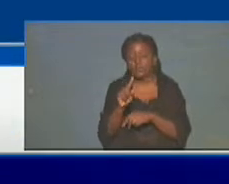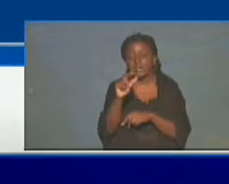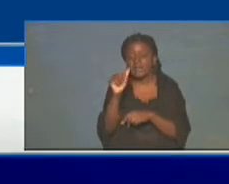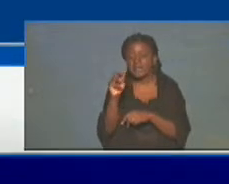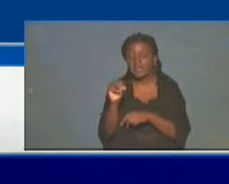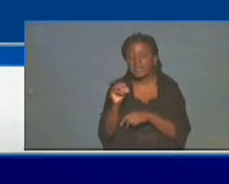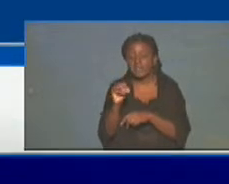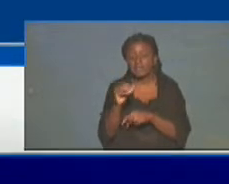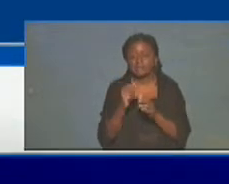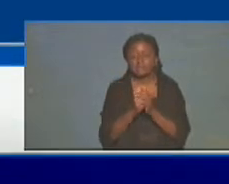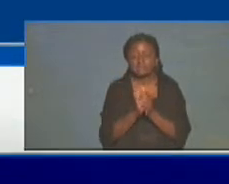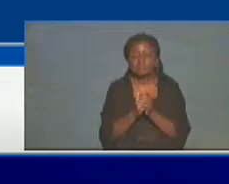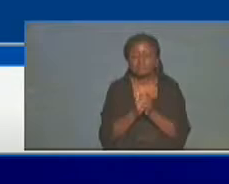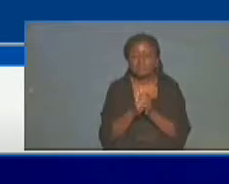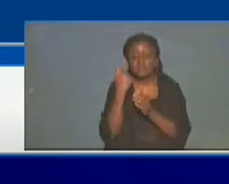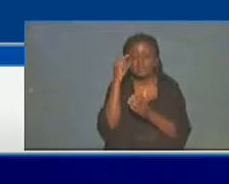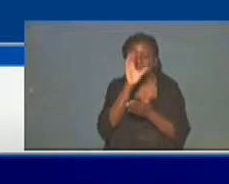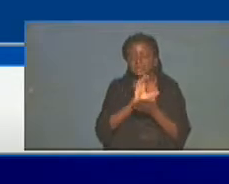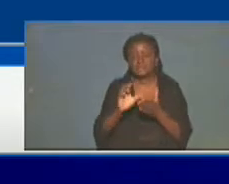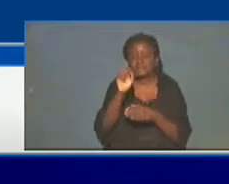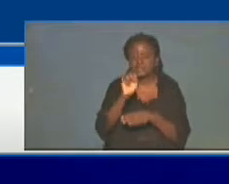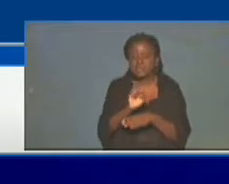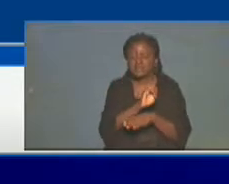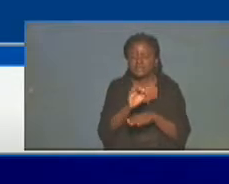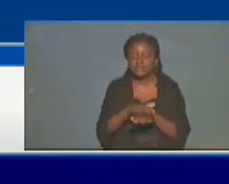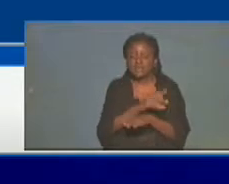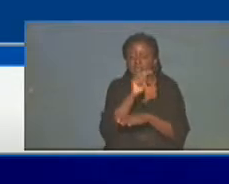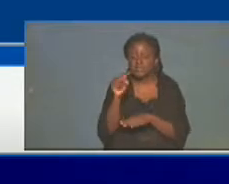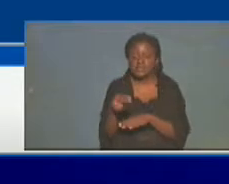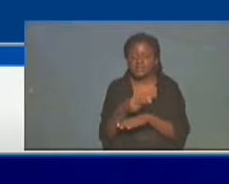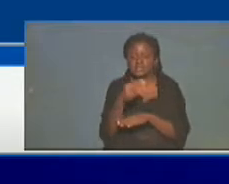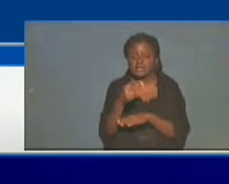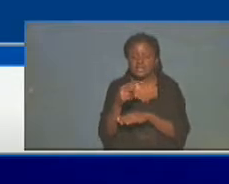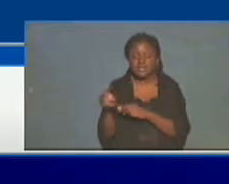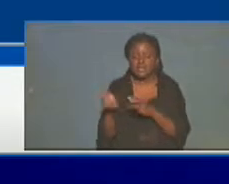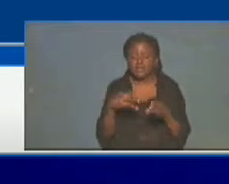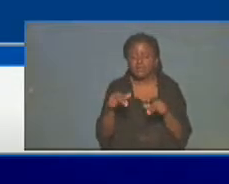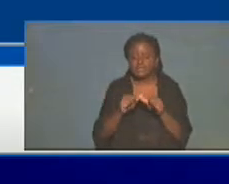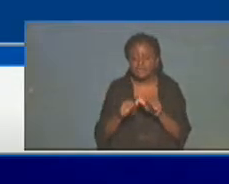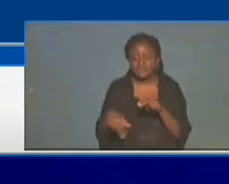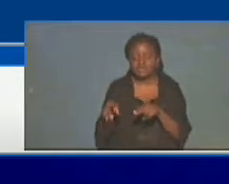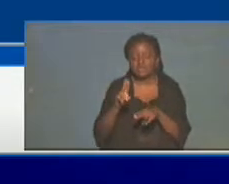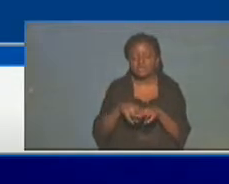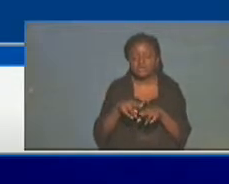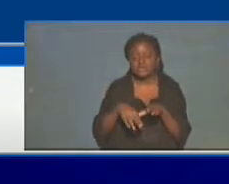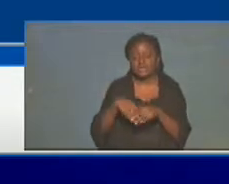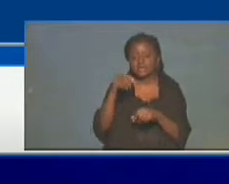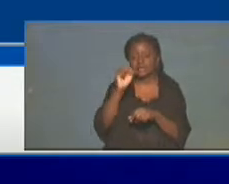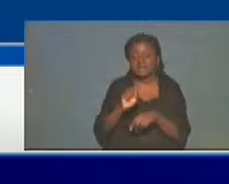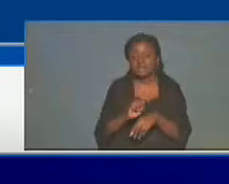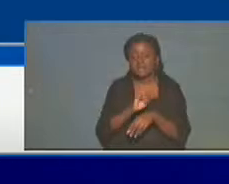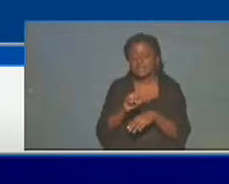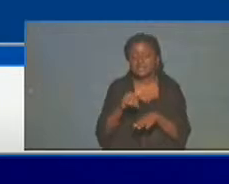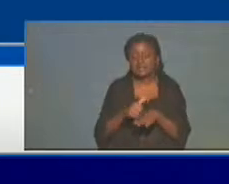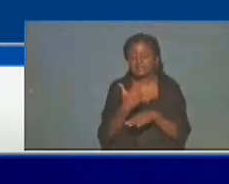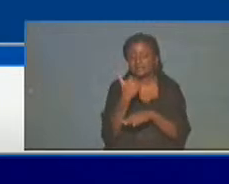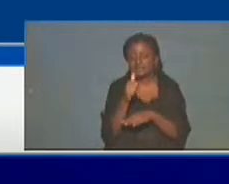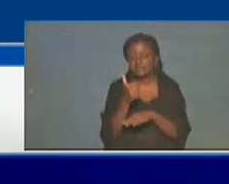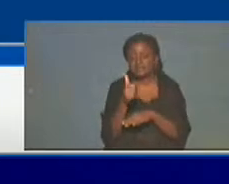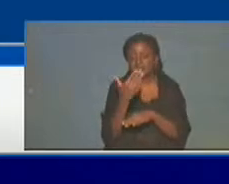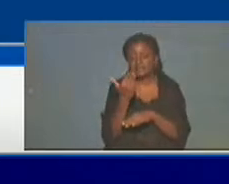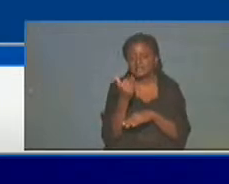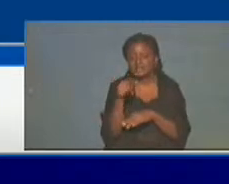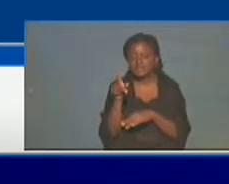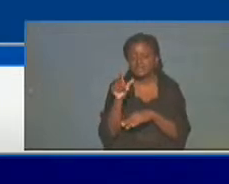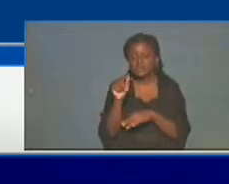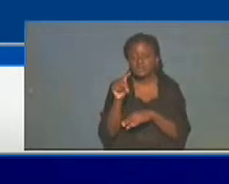the afternoon. Now for the central and southeastern islands on Thursday, the winds continue to increase out of the southeast at 15 to 20 knots, wave heights building